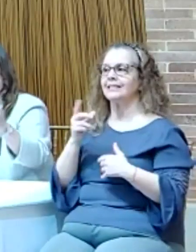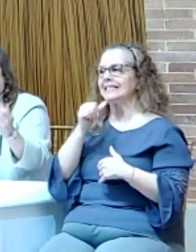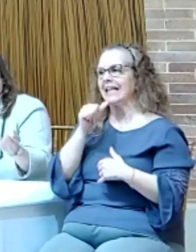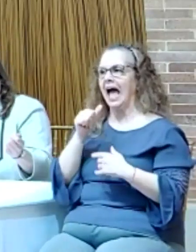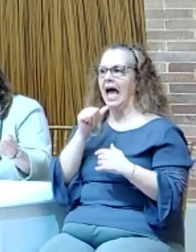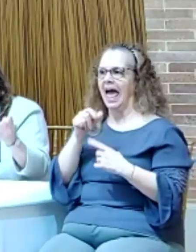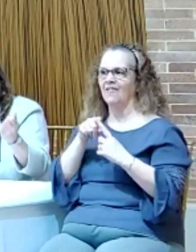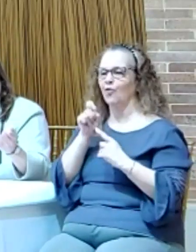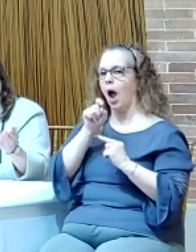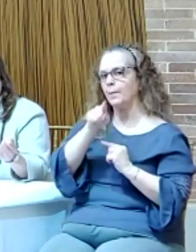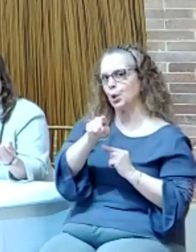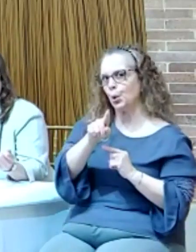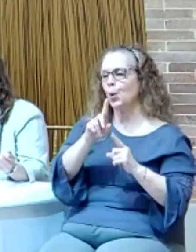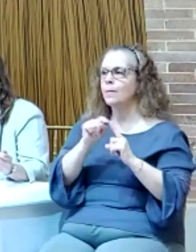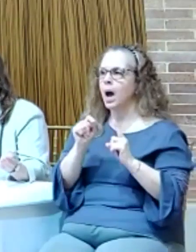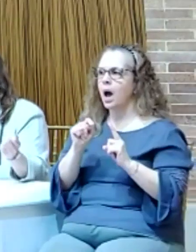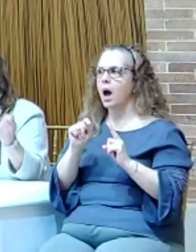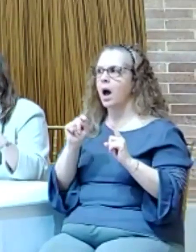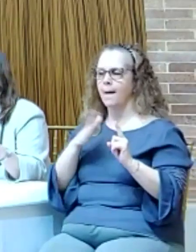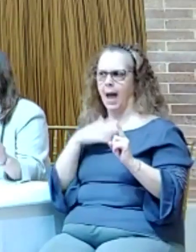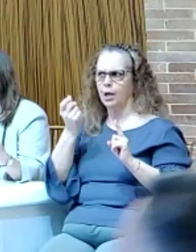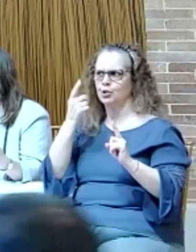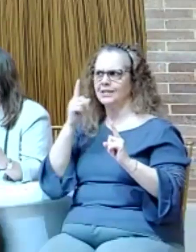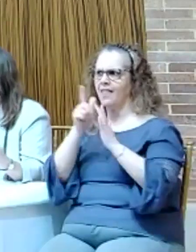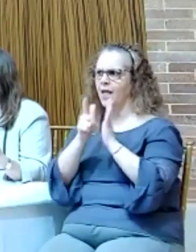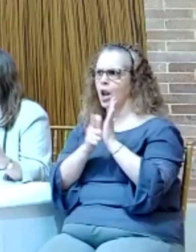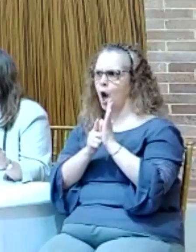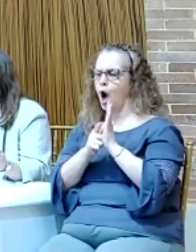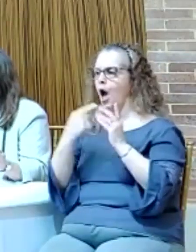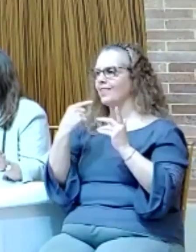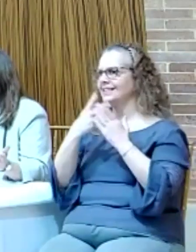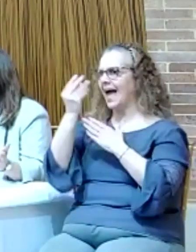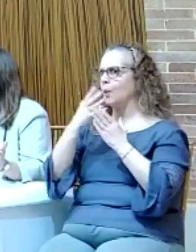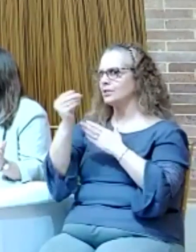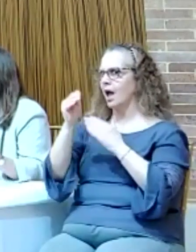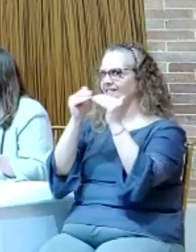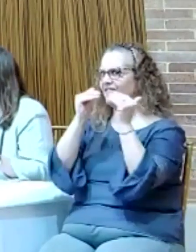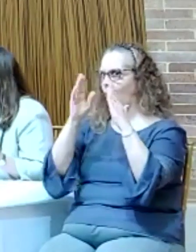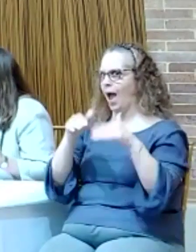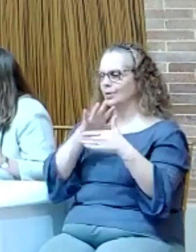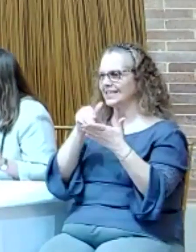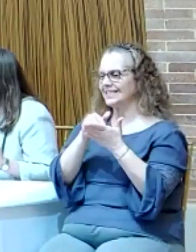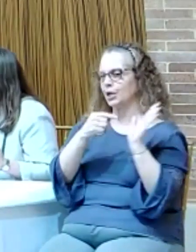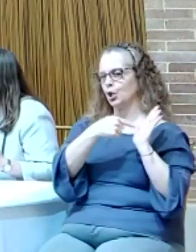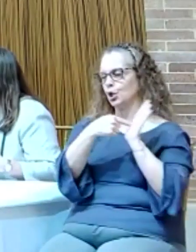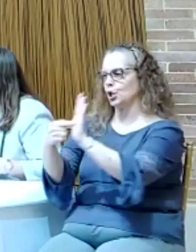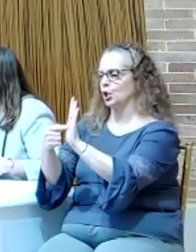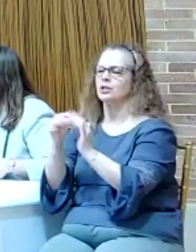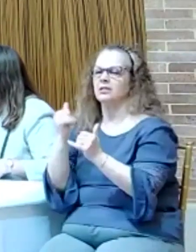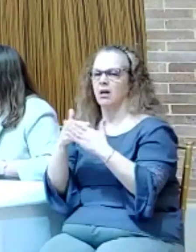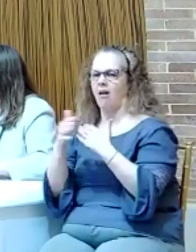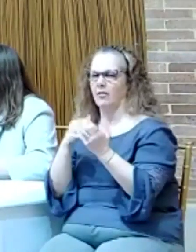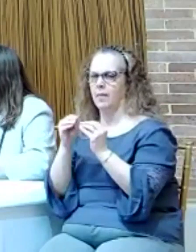you but have it be like this is my understanding of the law here's an outside organization's fact sheet so some people are more comfortable doing it that